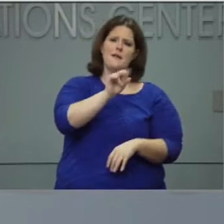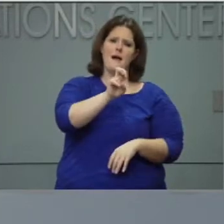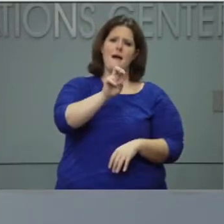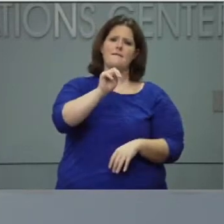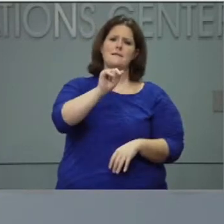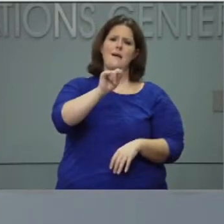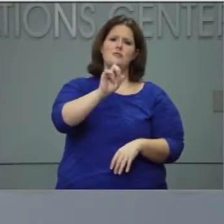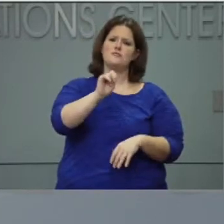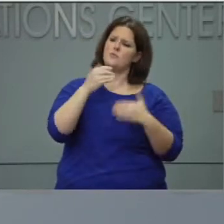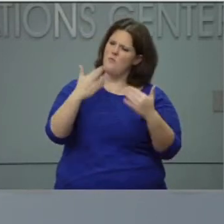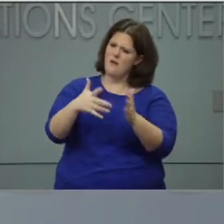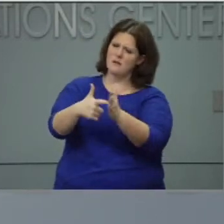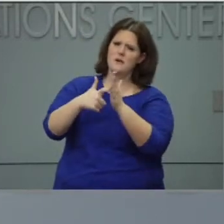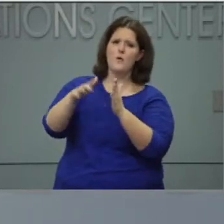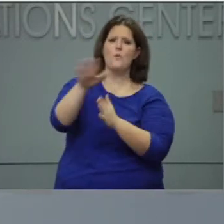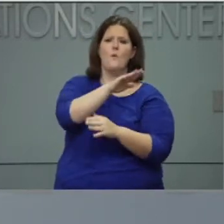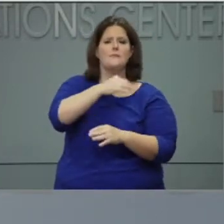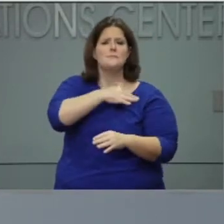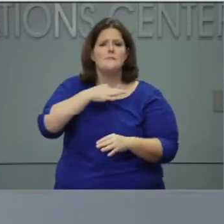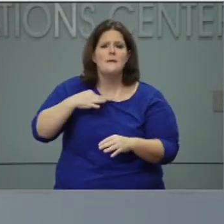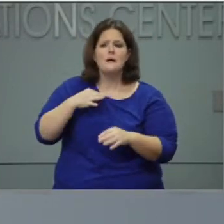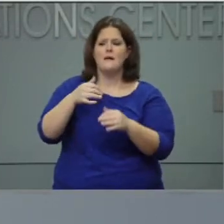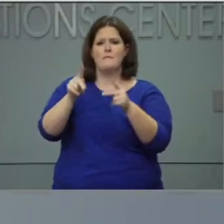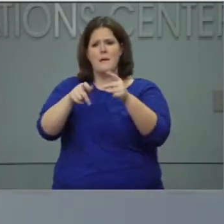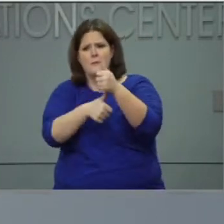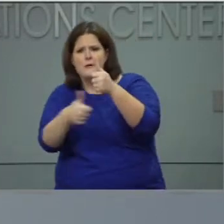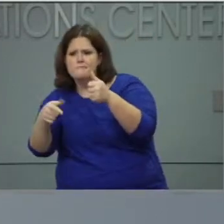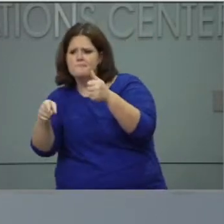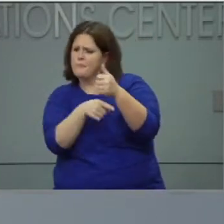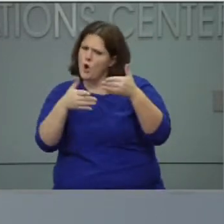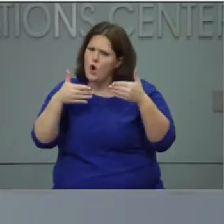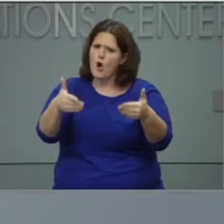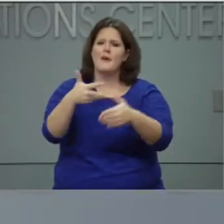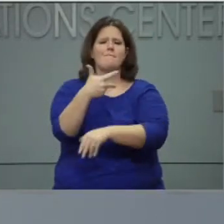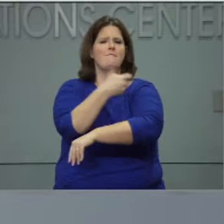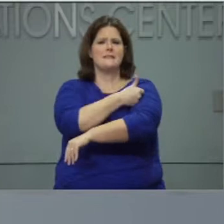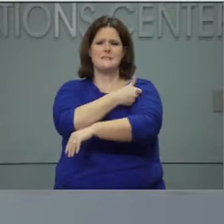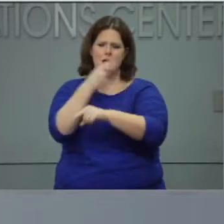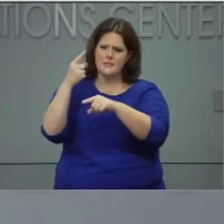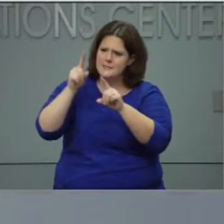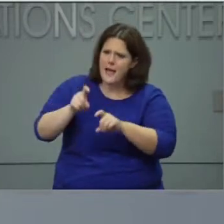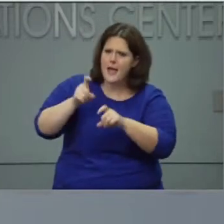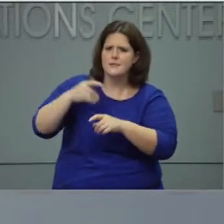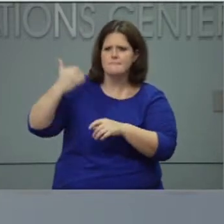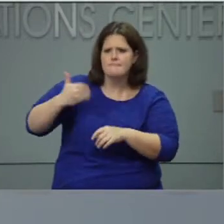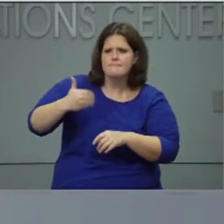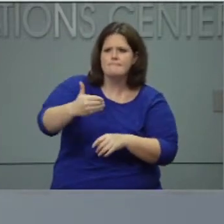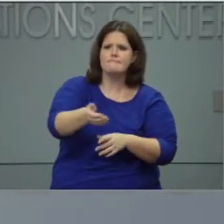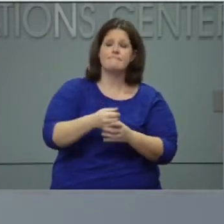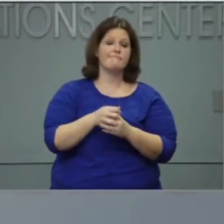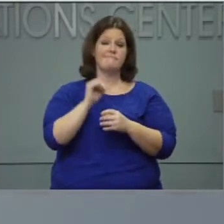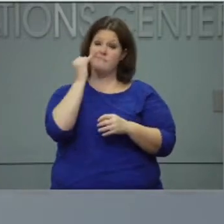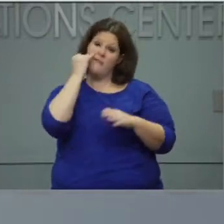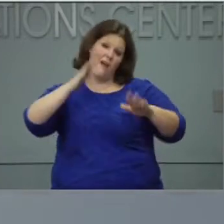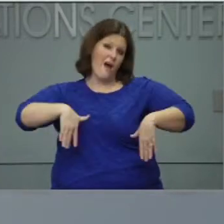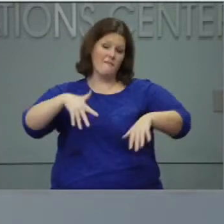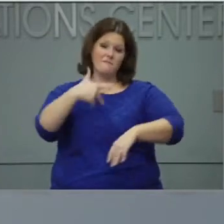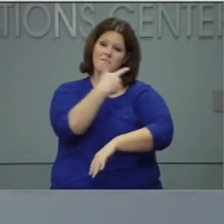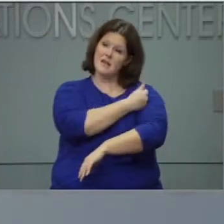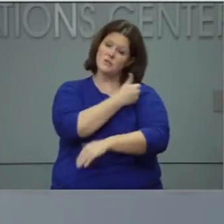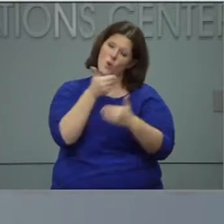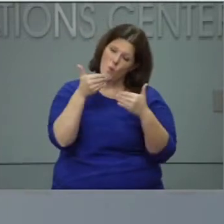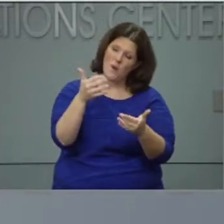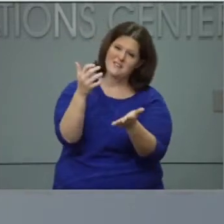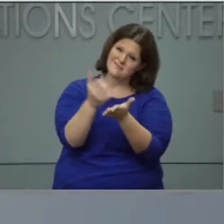to be vaccinated or tested regularly. If you haven't gotten vaccinated, make time to get your shot and talk with your doctor